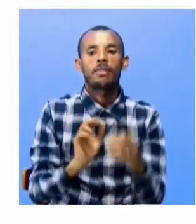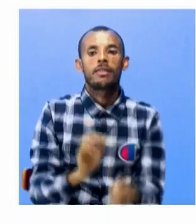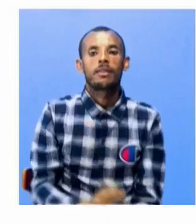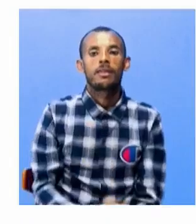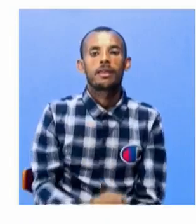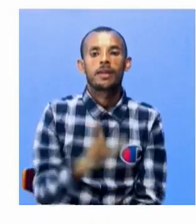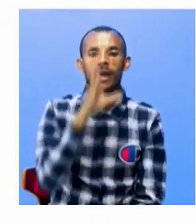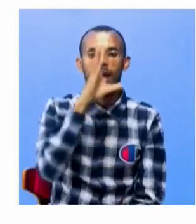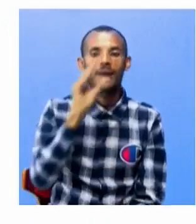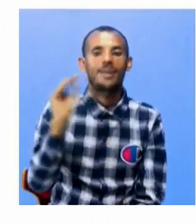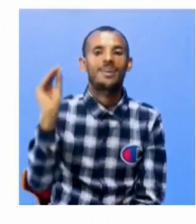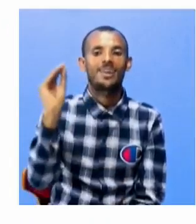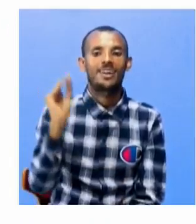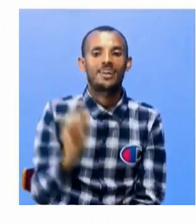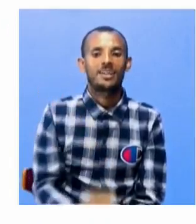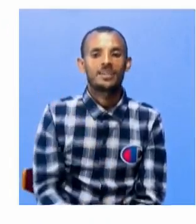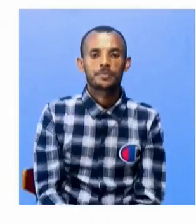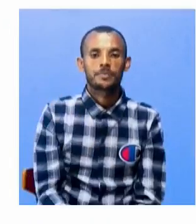rate and